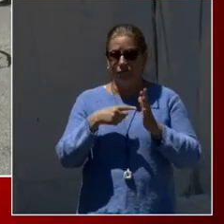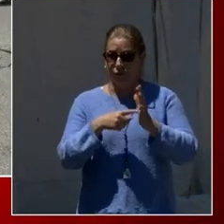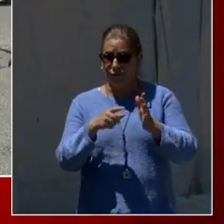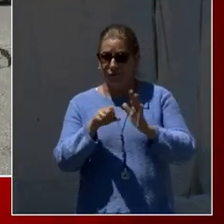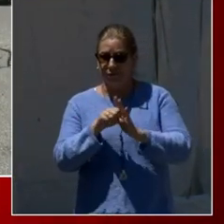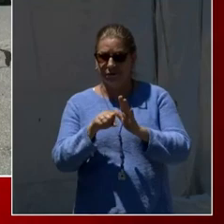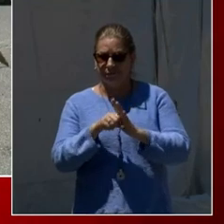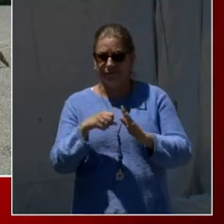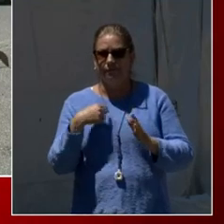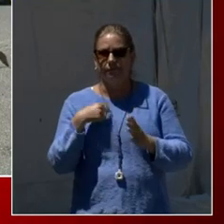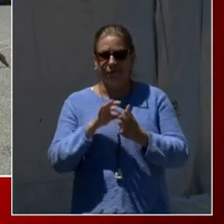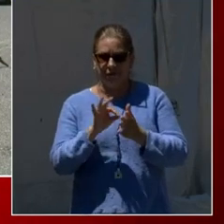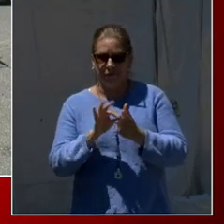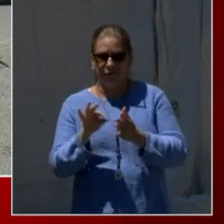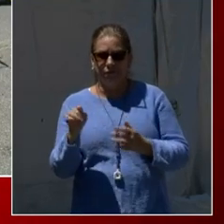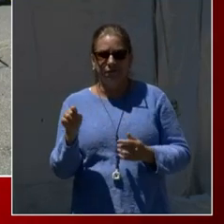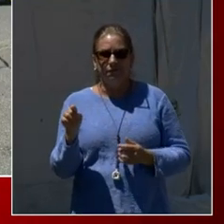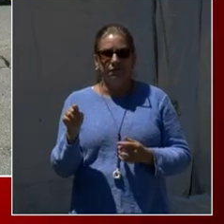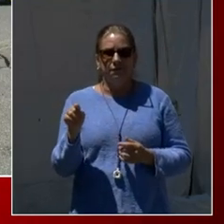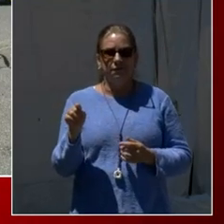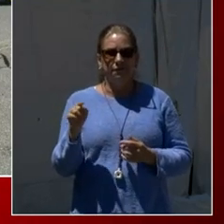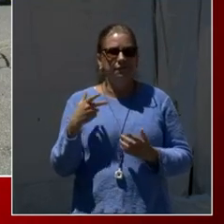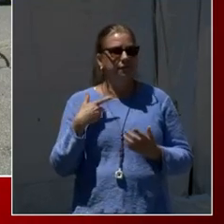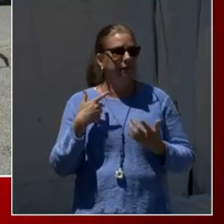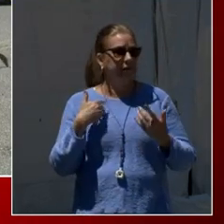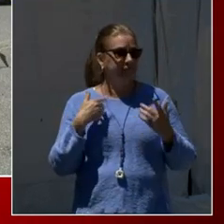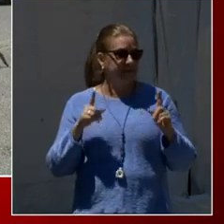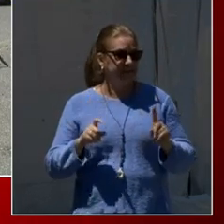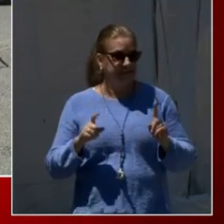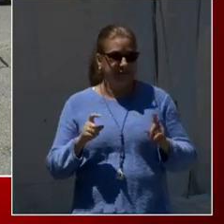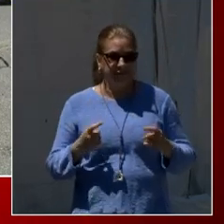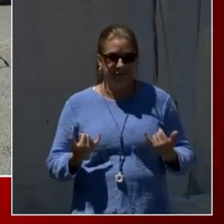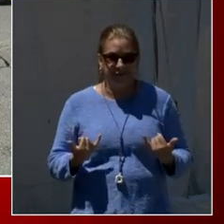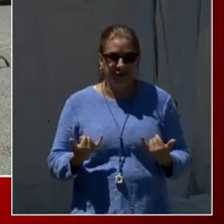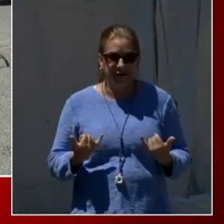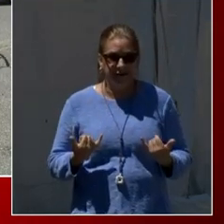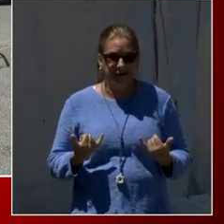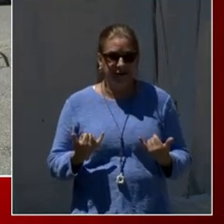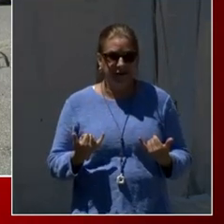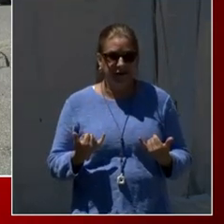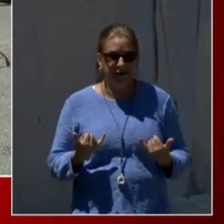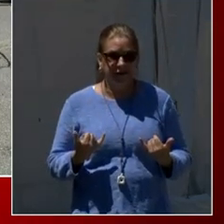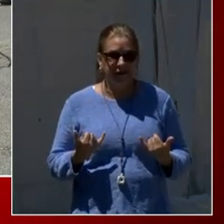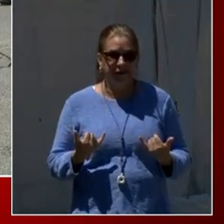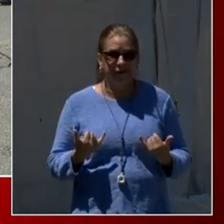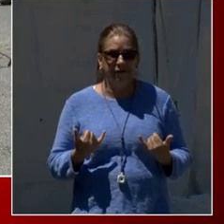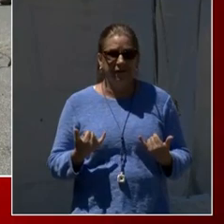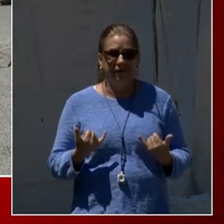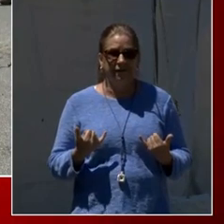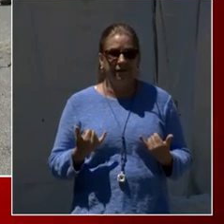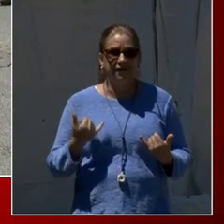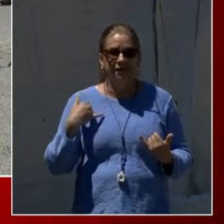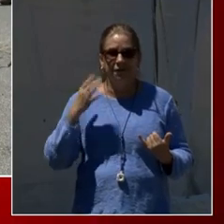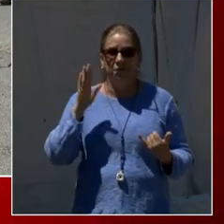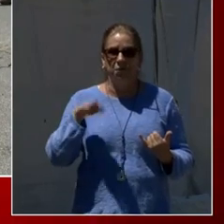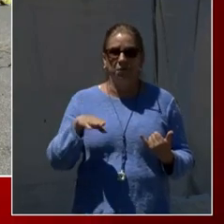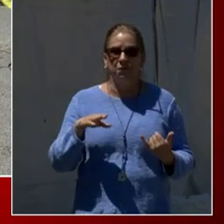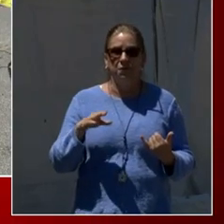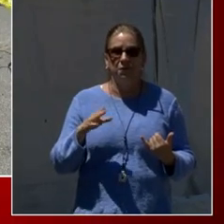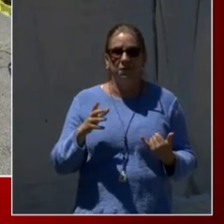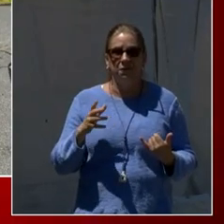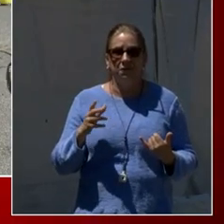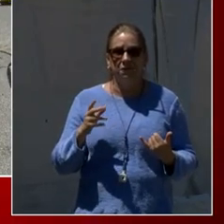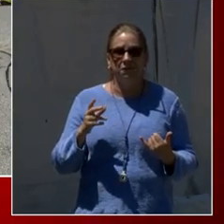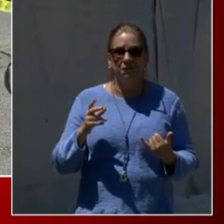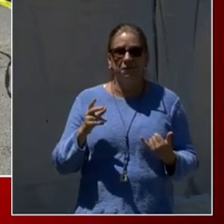people get tested, we know a certain number of people did not present, or we had low numbers of people presenting for testing over the Memorial